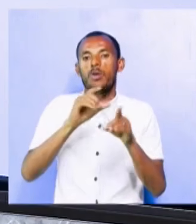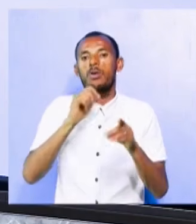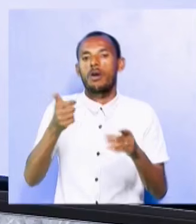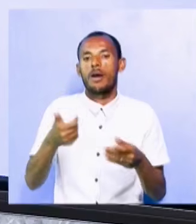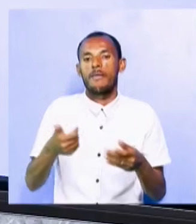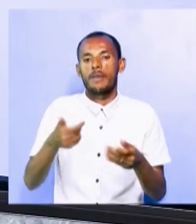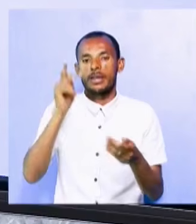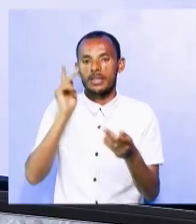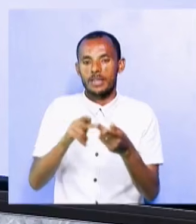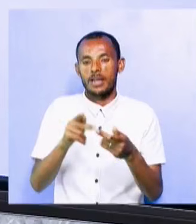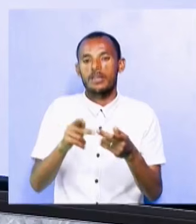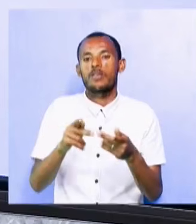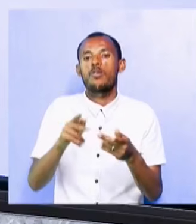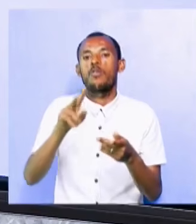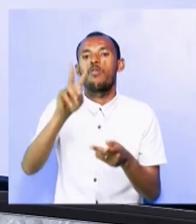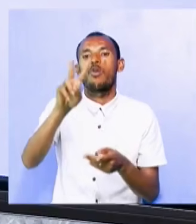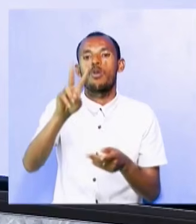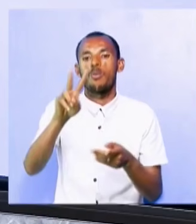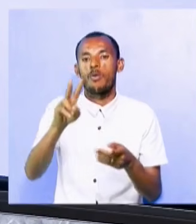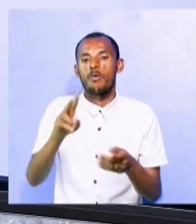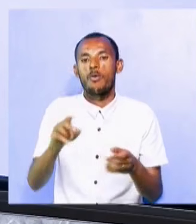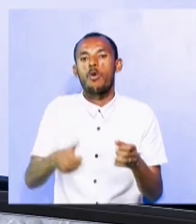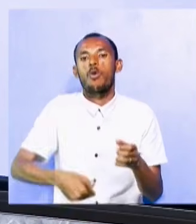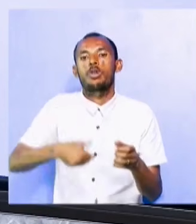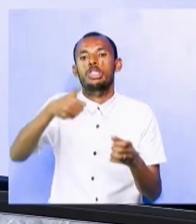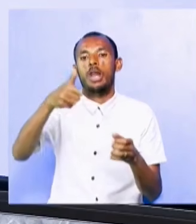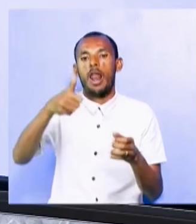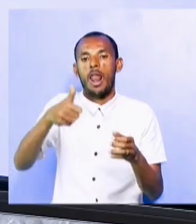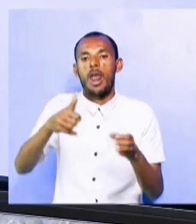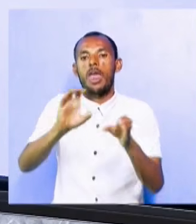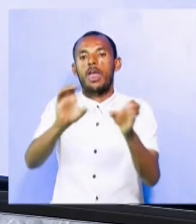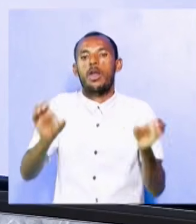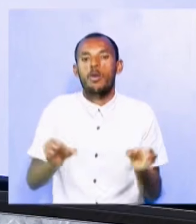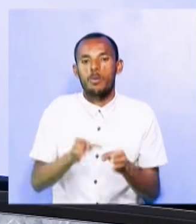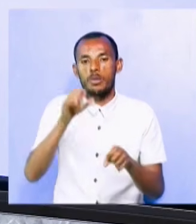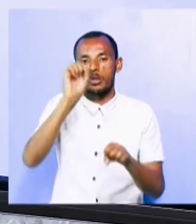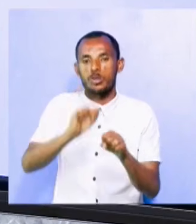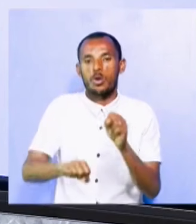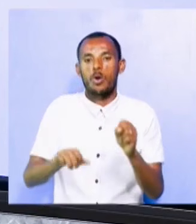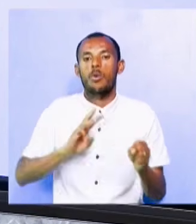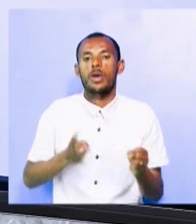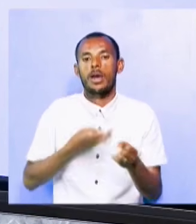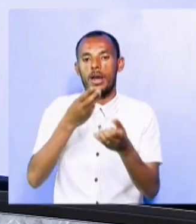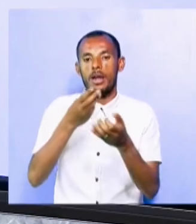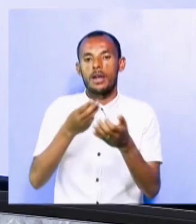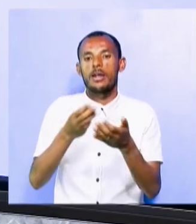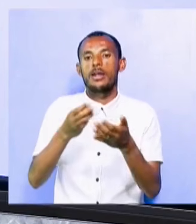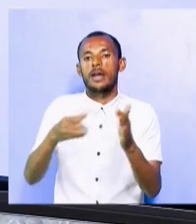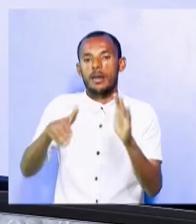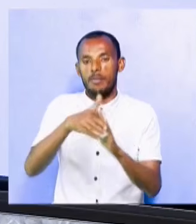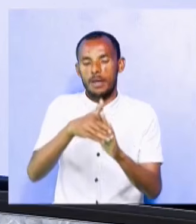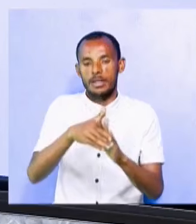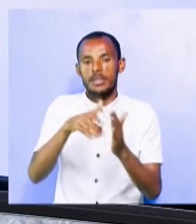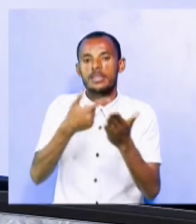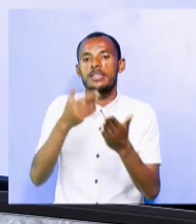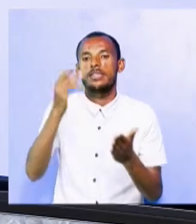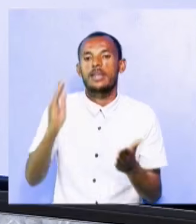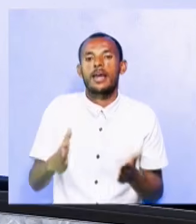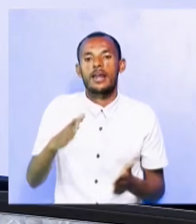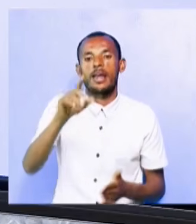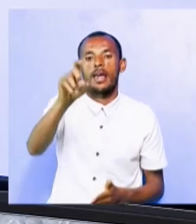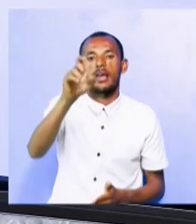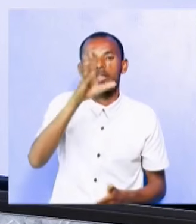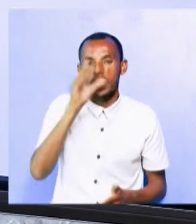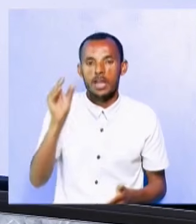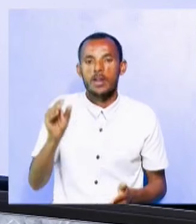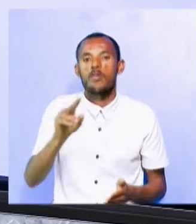value for the volume of the original cube. So we can roughly represent the side by X and